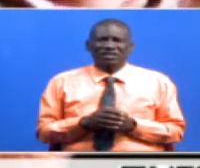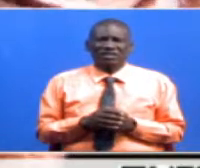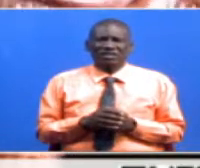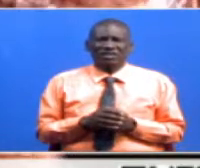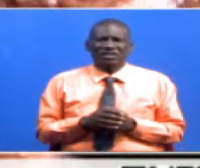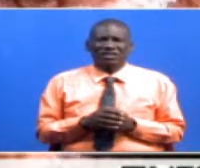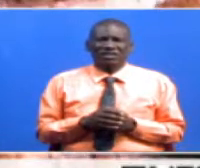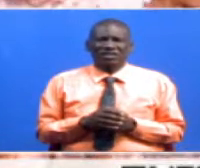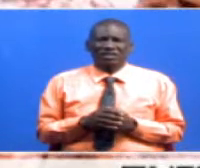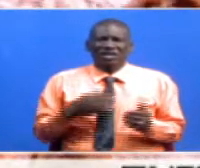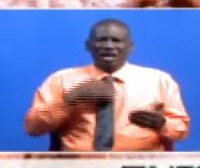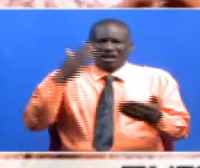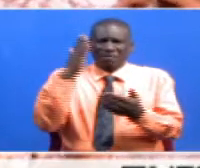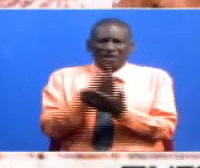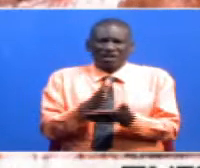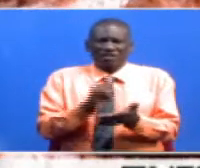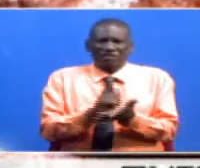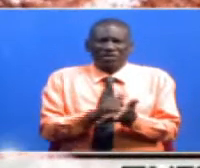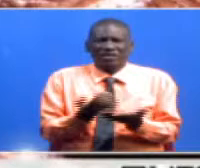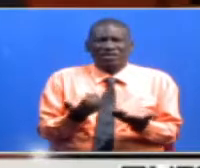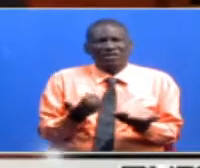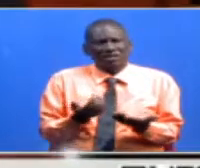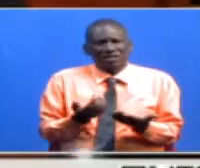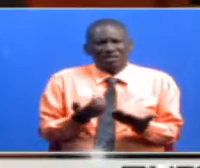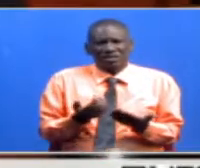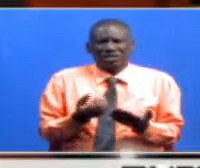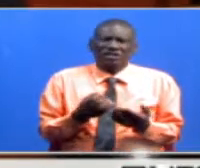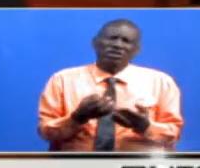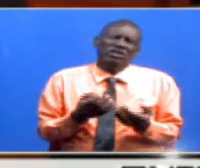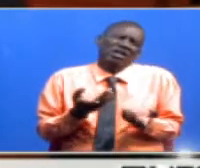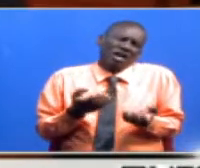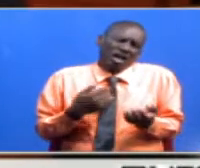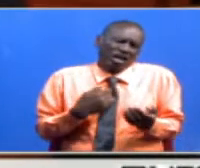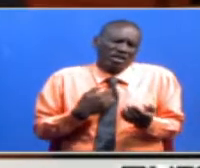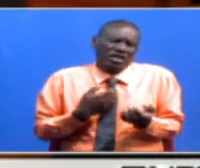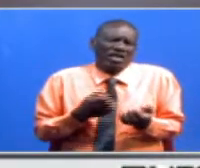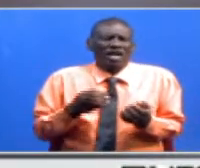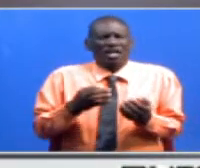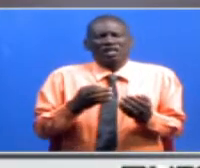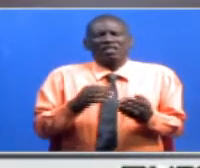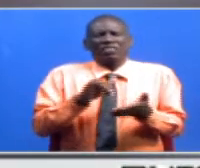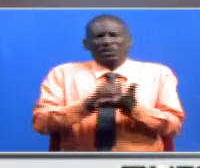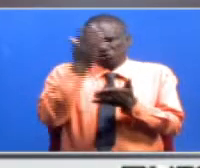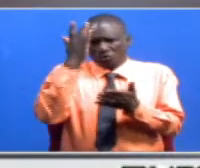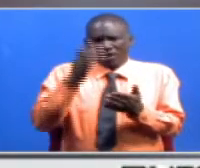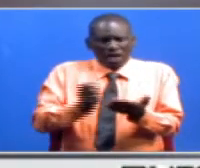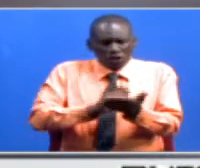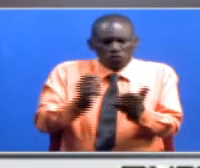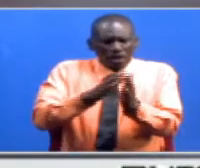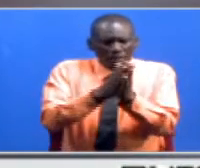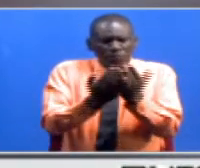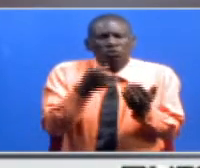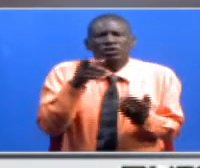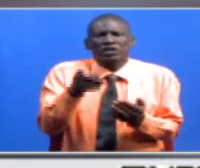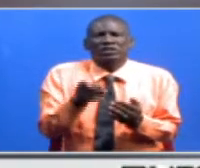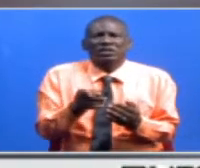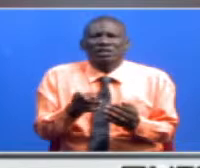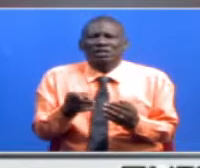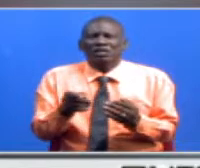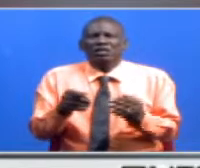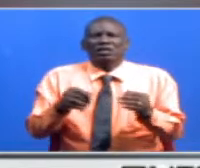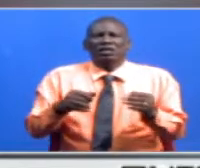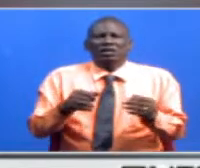I believe that there was a higher calling over me, and that's why I even chose to write a book and pursue that, because I was